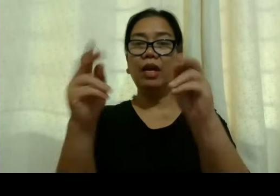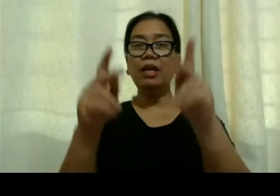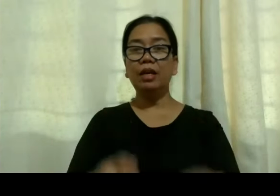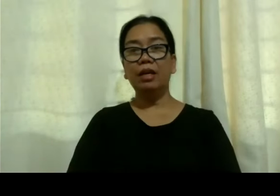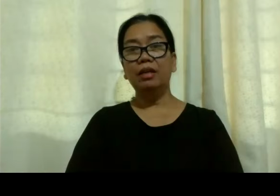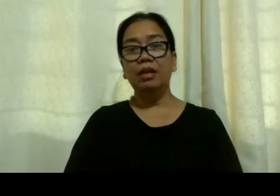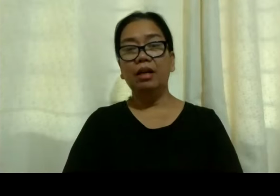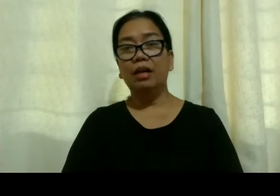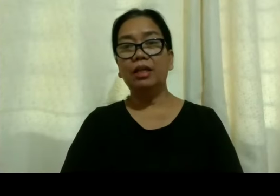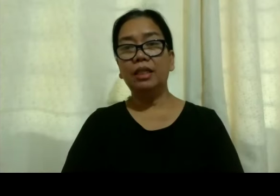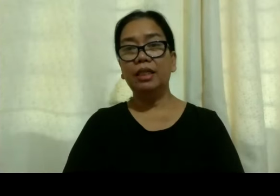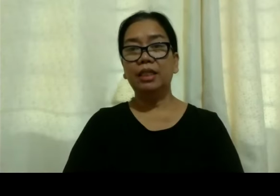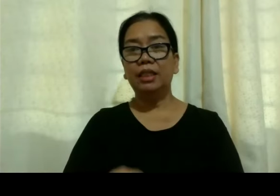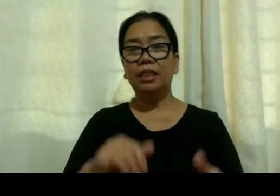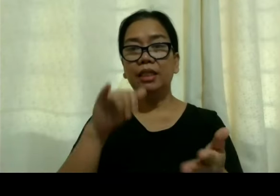Okay?